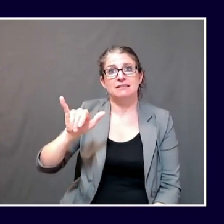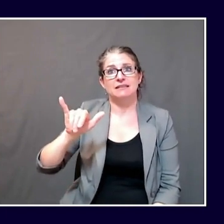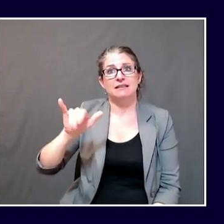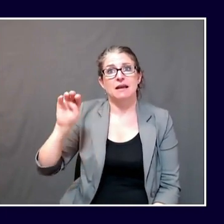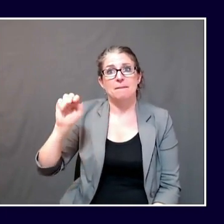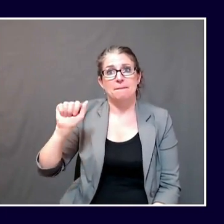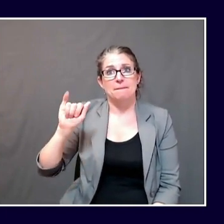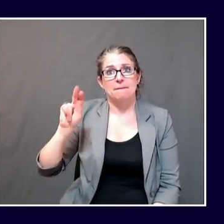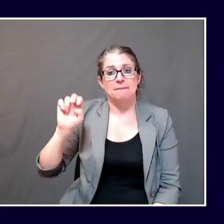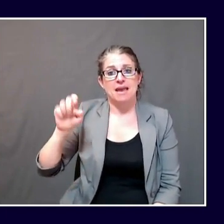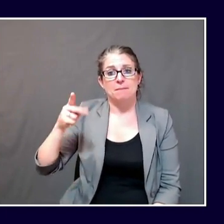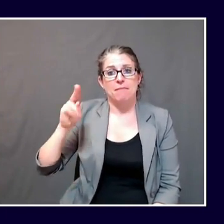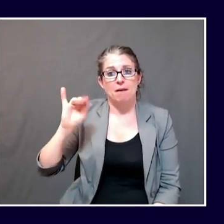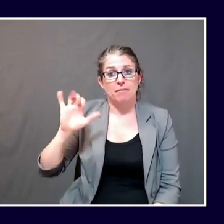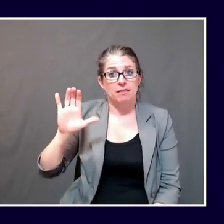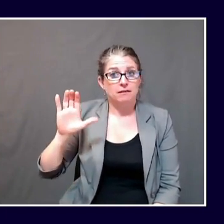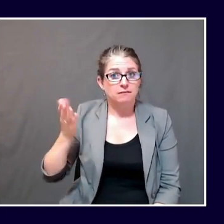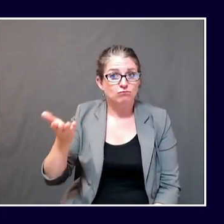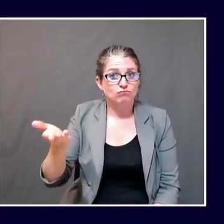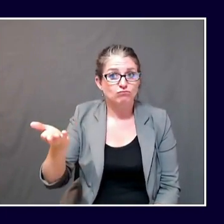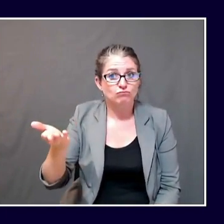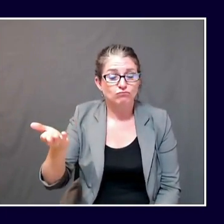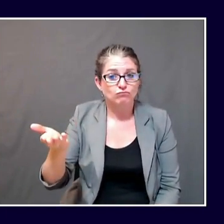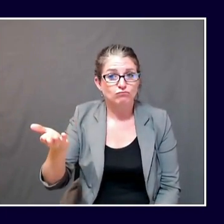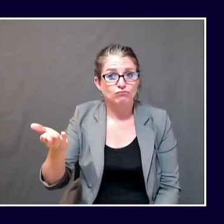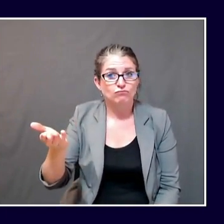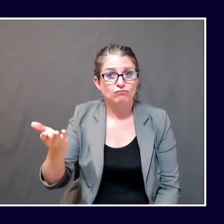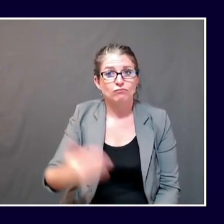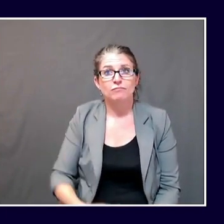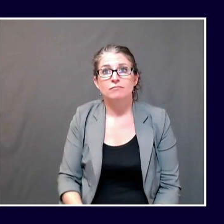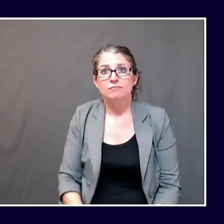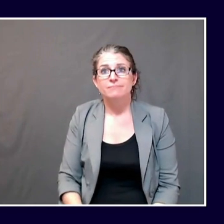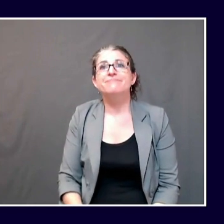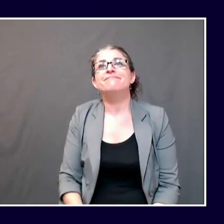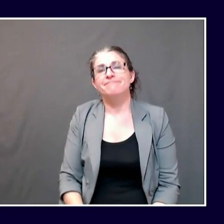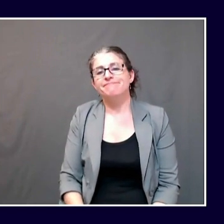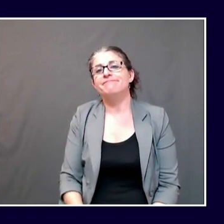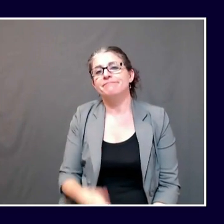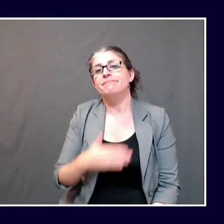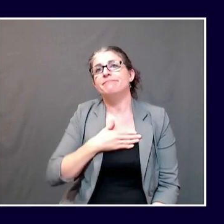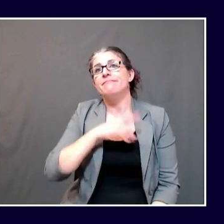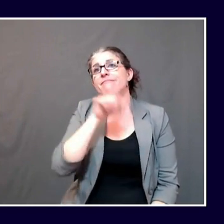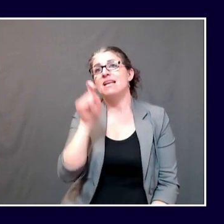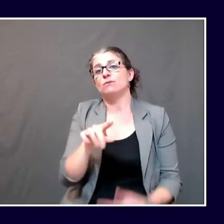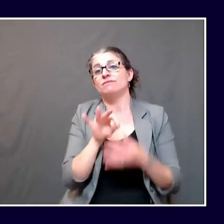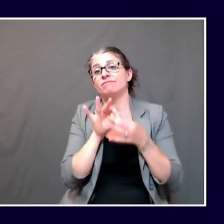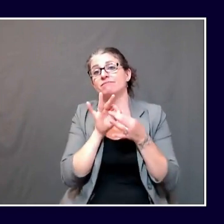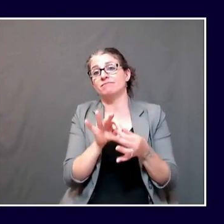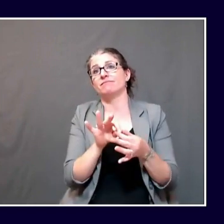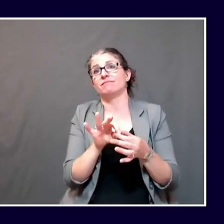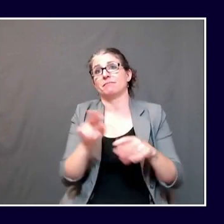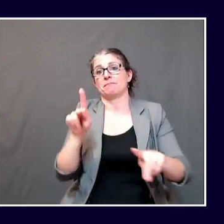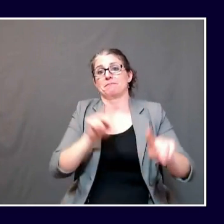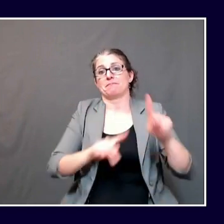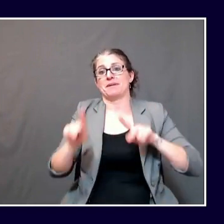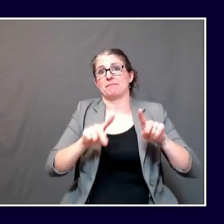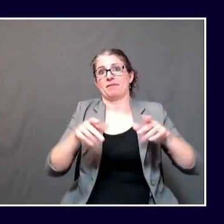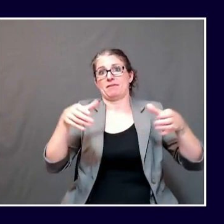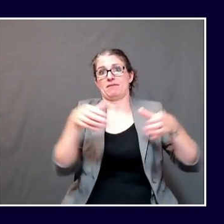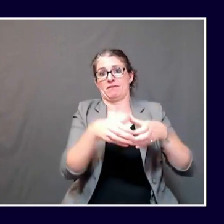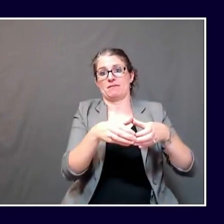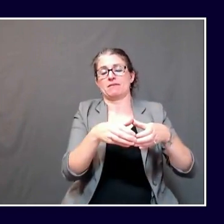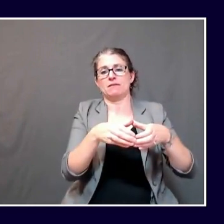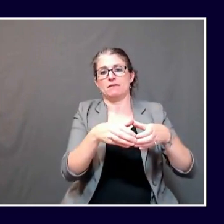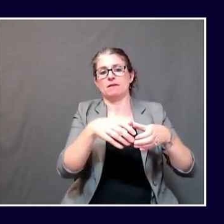aren't connected to outbreaks. Can you point to any other reason why we're seeing an increase in those cases? I mean, are they connected to